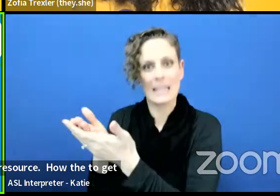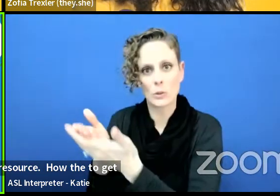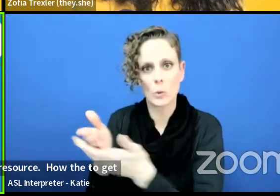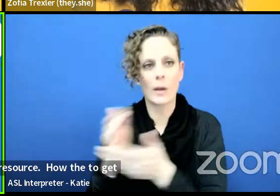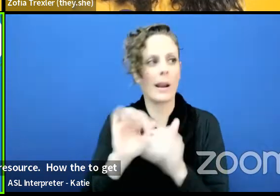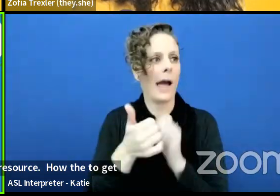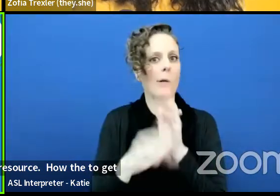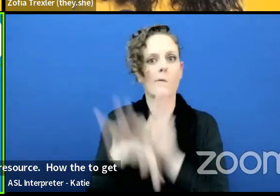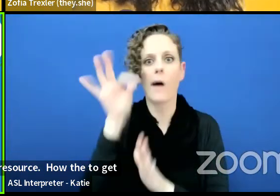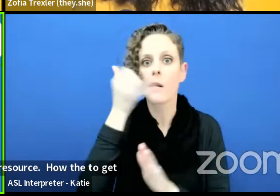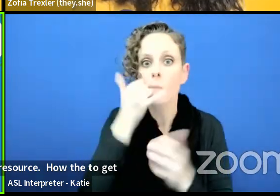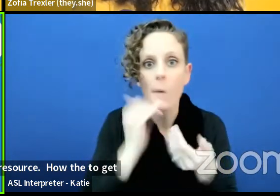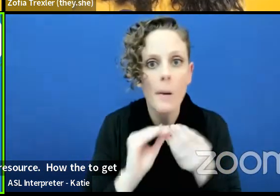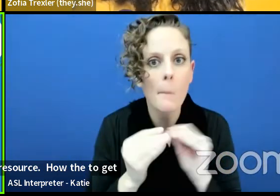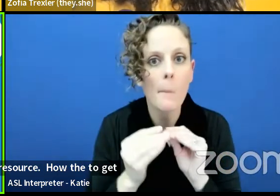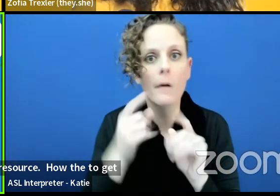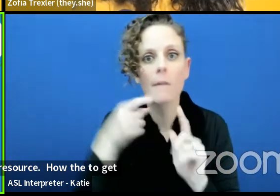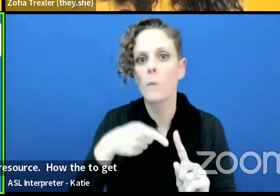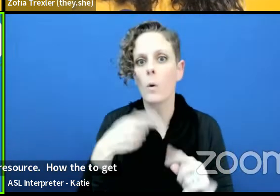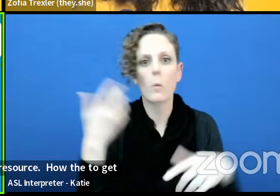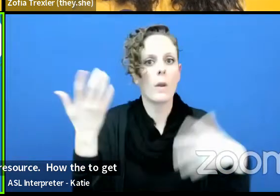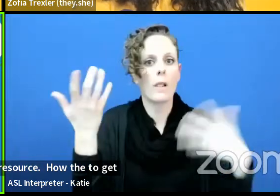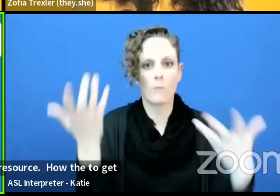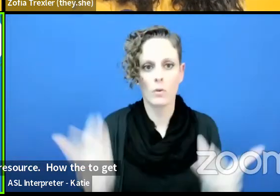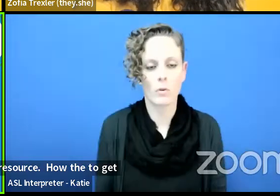a phone number.